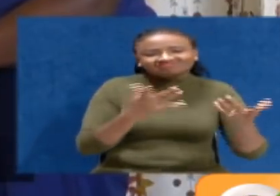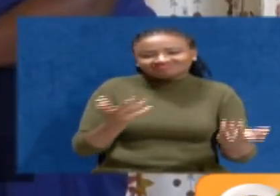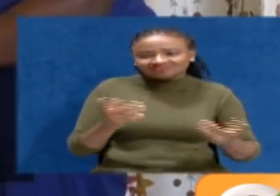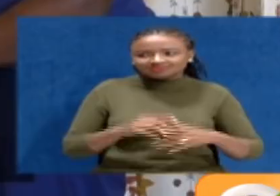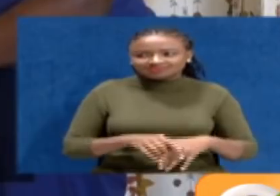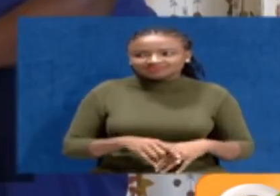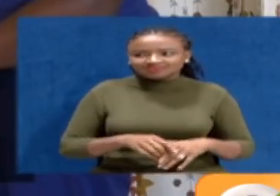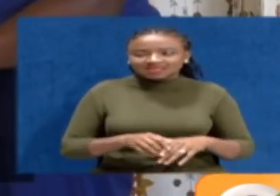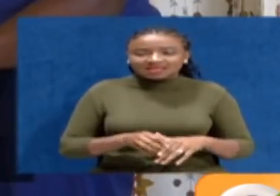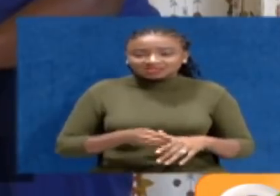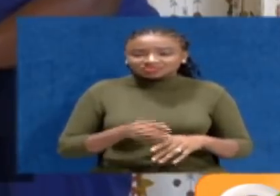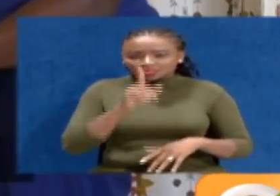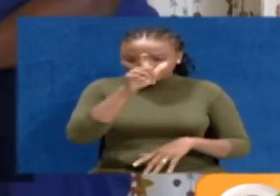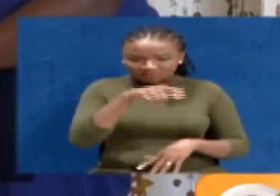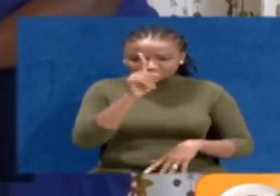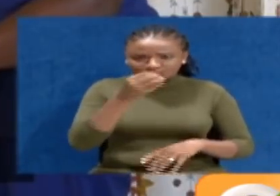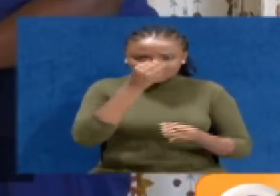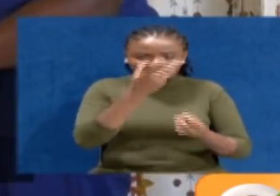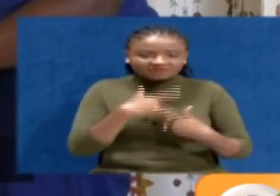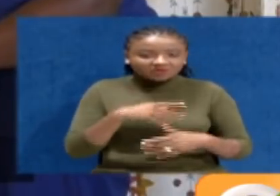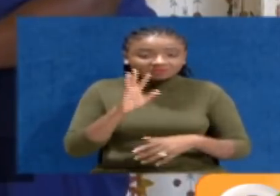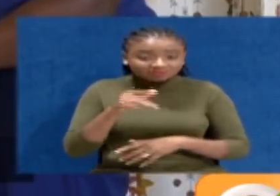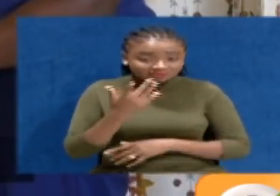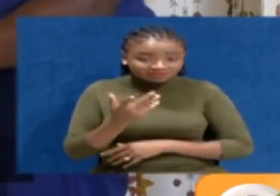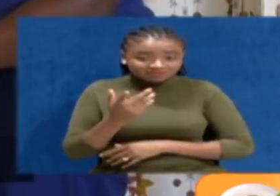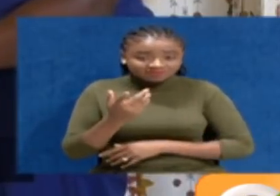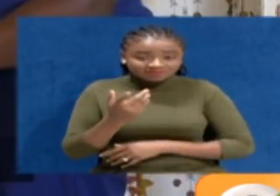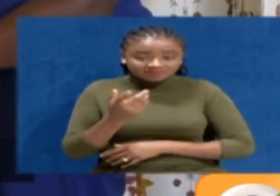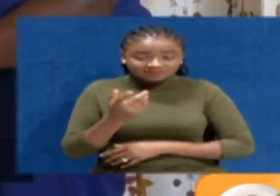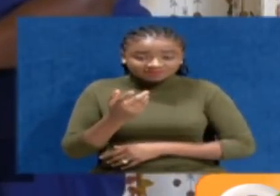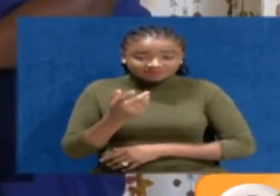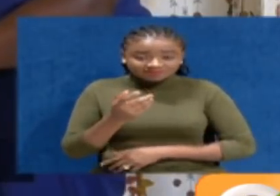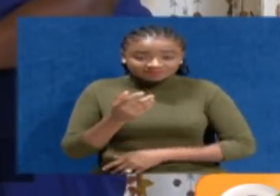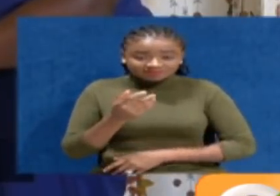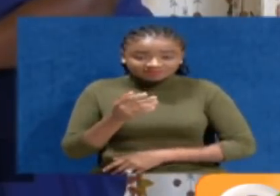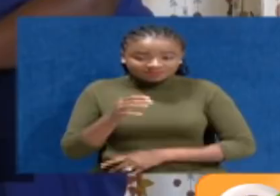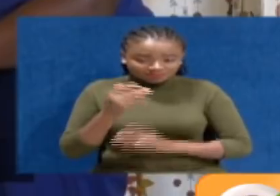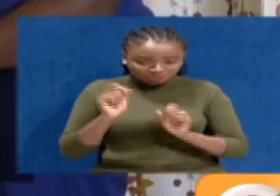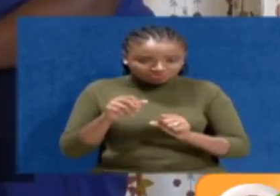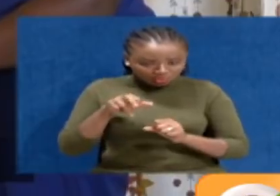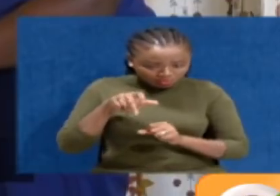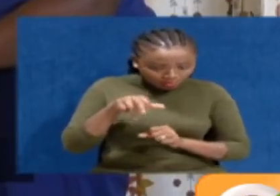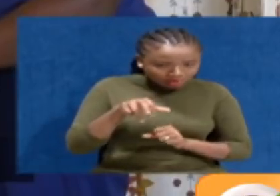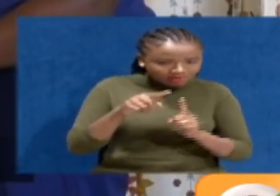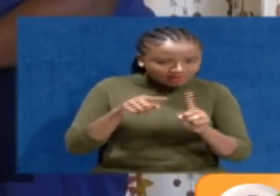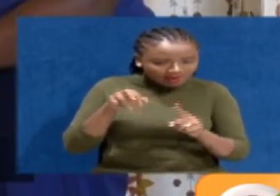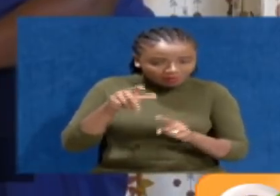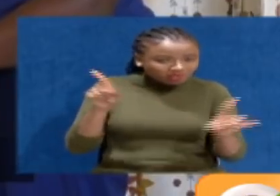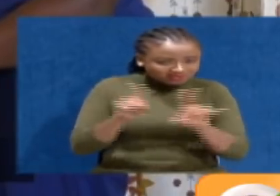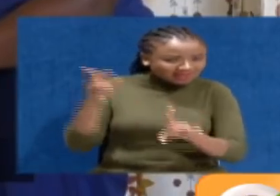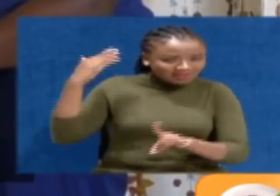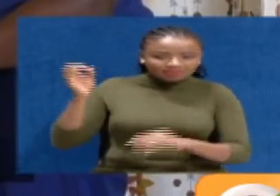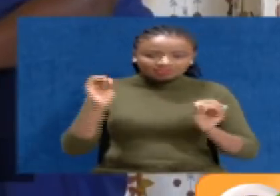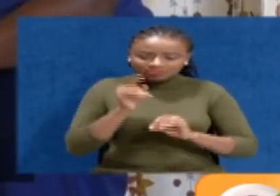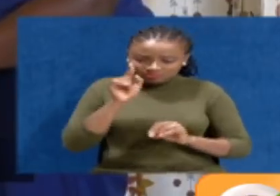mwingine anakuambia nyingine. Sasa mwingine aliniambia inachukua time alafu unaweza tembea kidogo lakini huwezi tembea kama